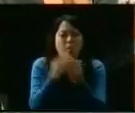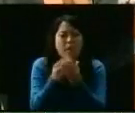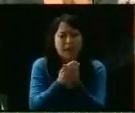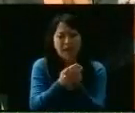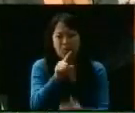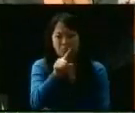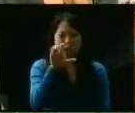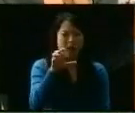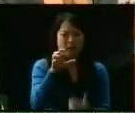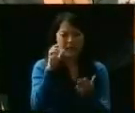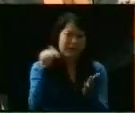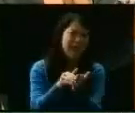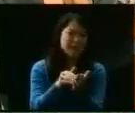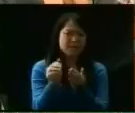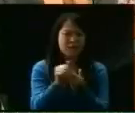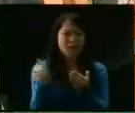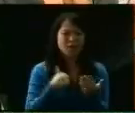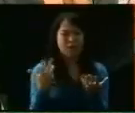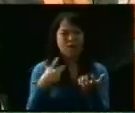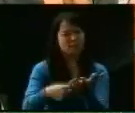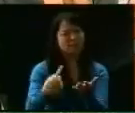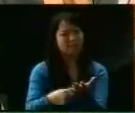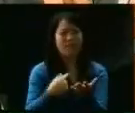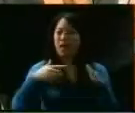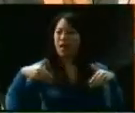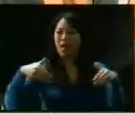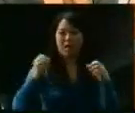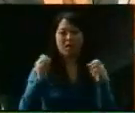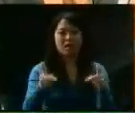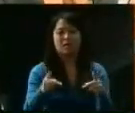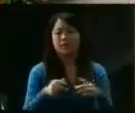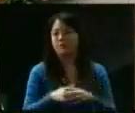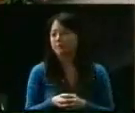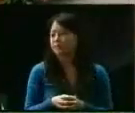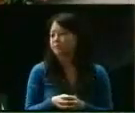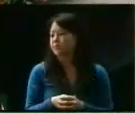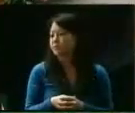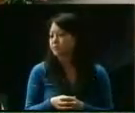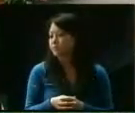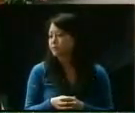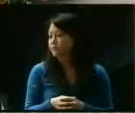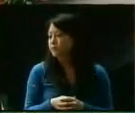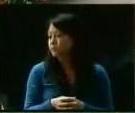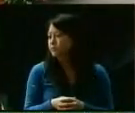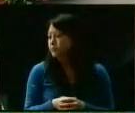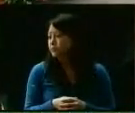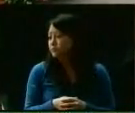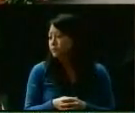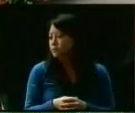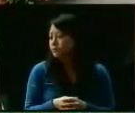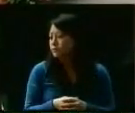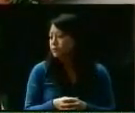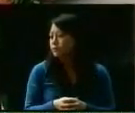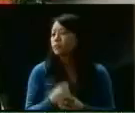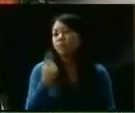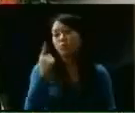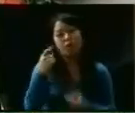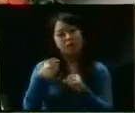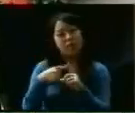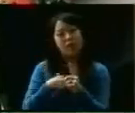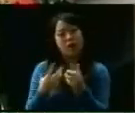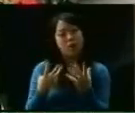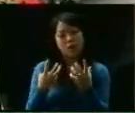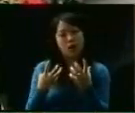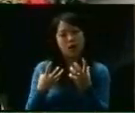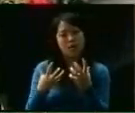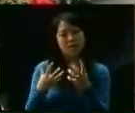going to cover with you tonight. I didn't get an opportunity to. Commissioner Holman? Well, that goes to one point I wish to add. This